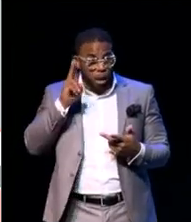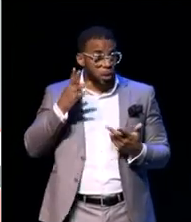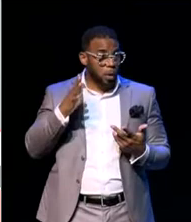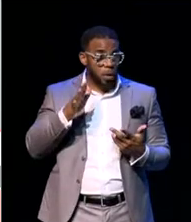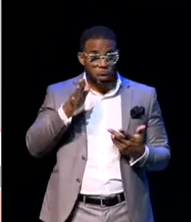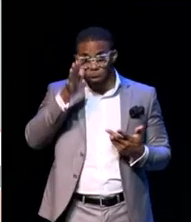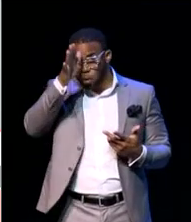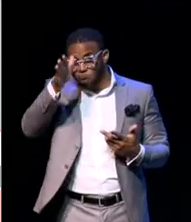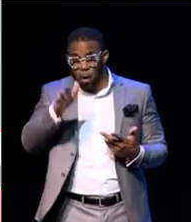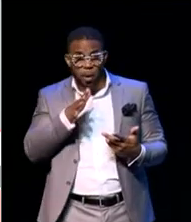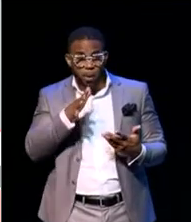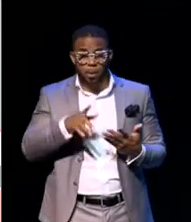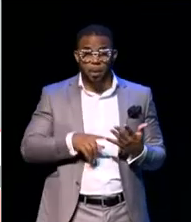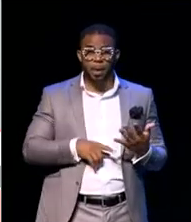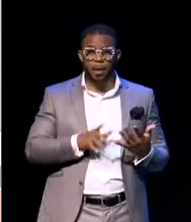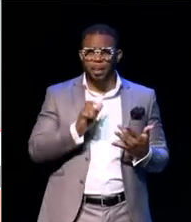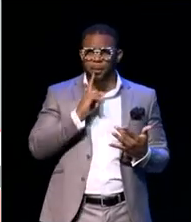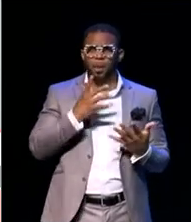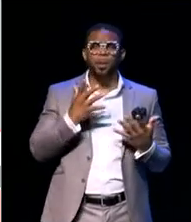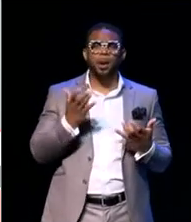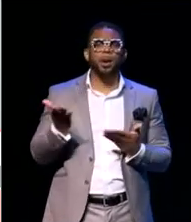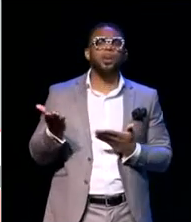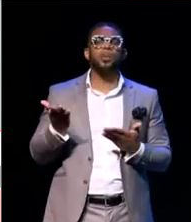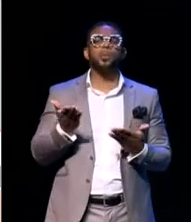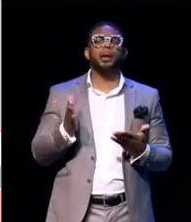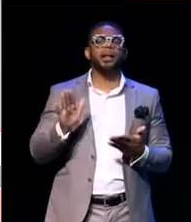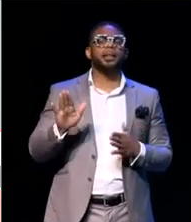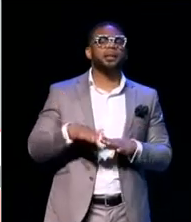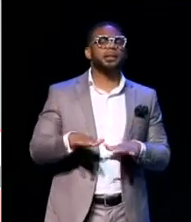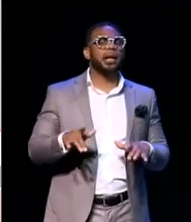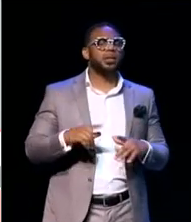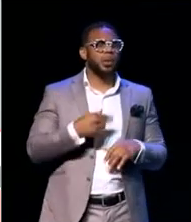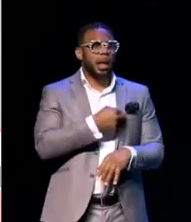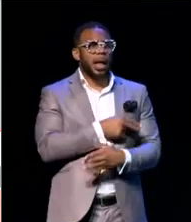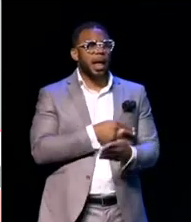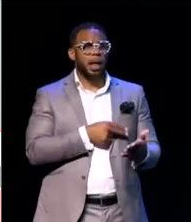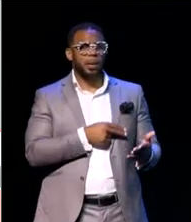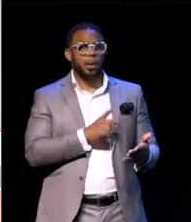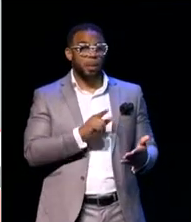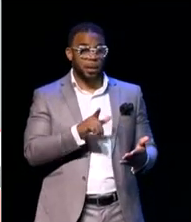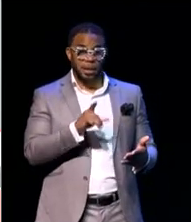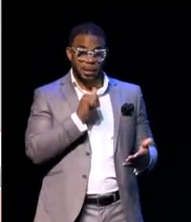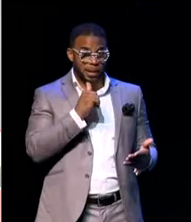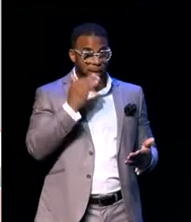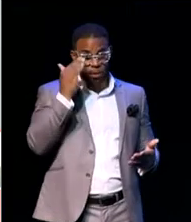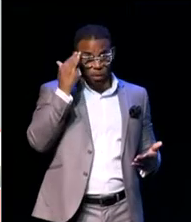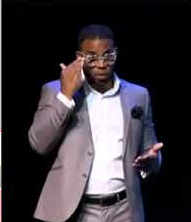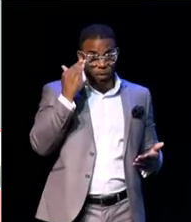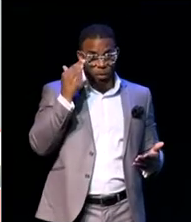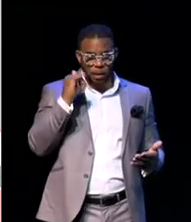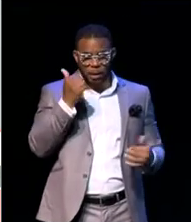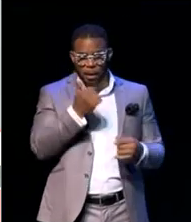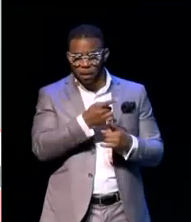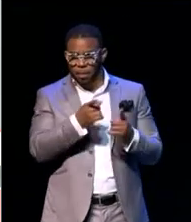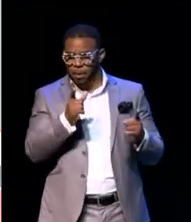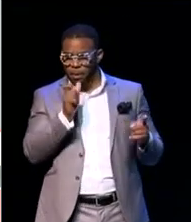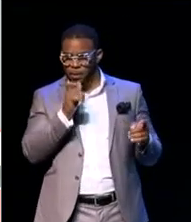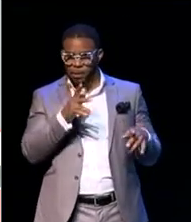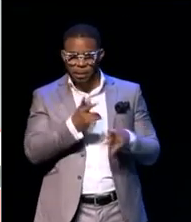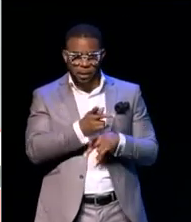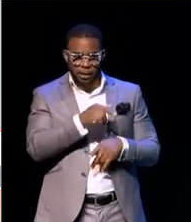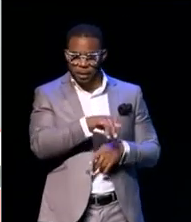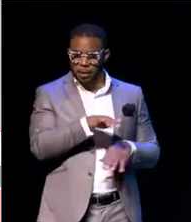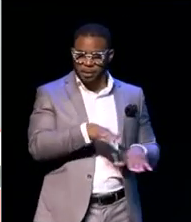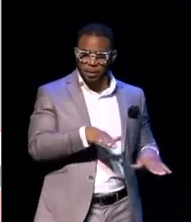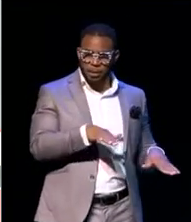or a grandparent that would want to bring their child to a hospital where they didn't know that everybody that was going to take